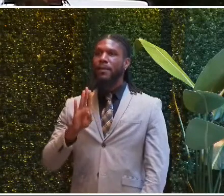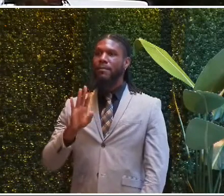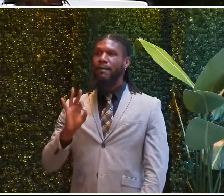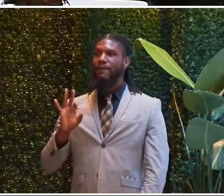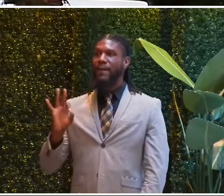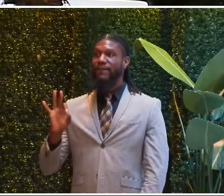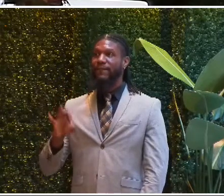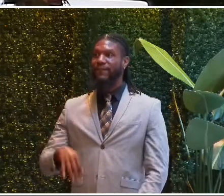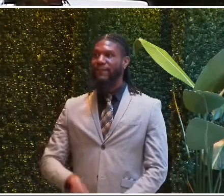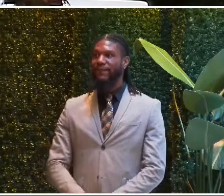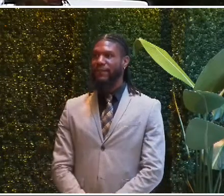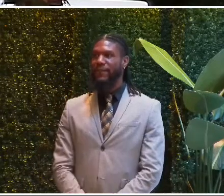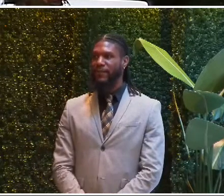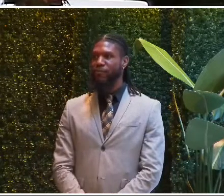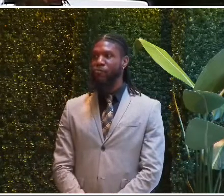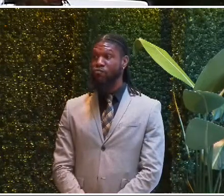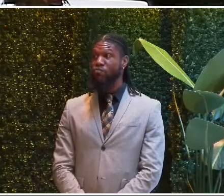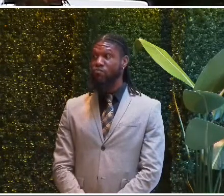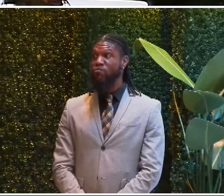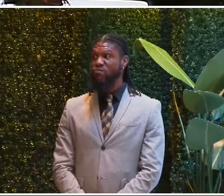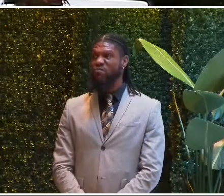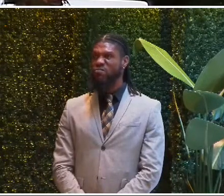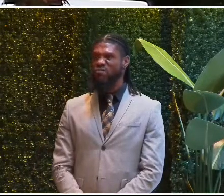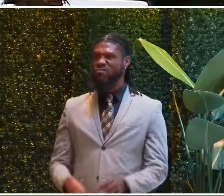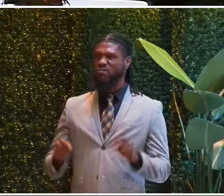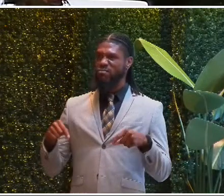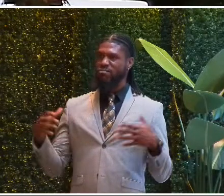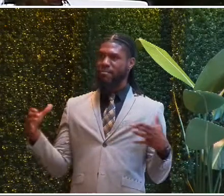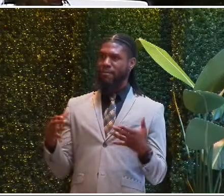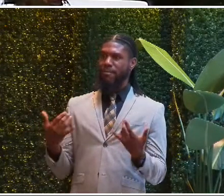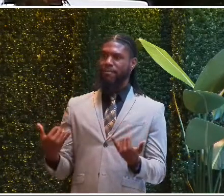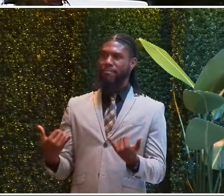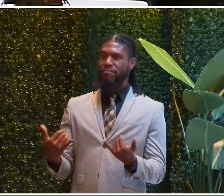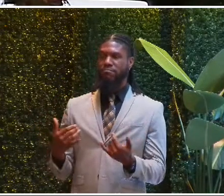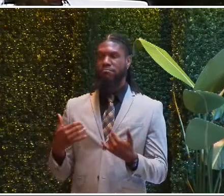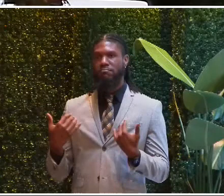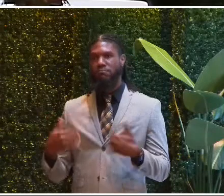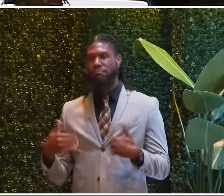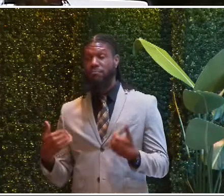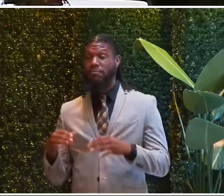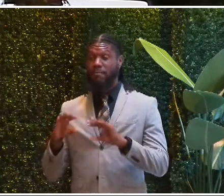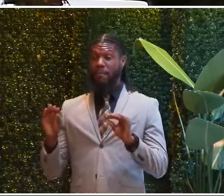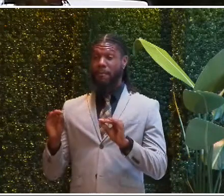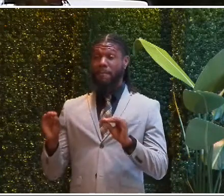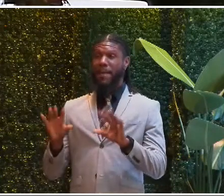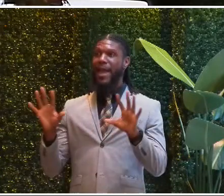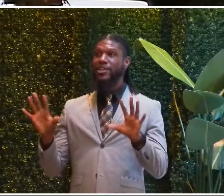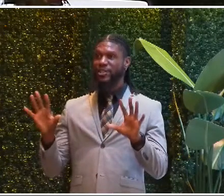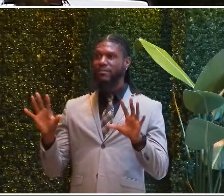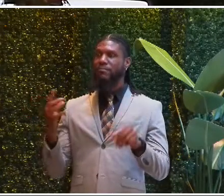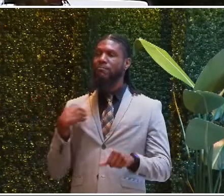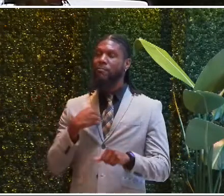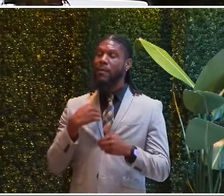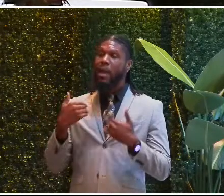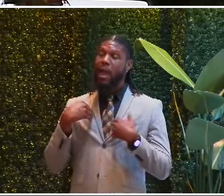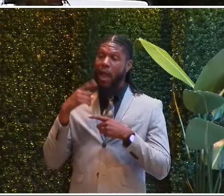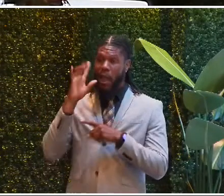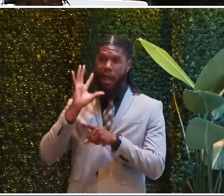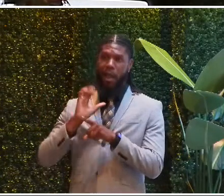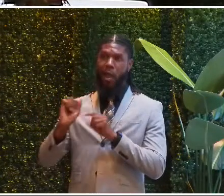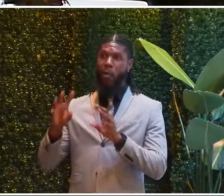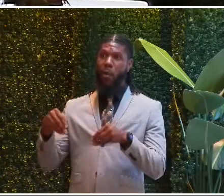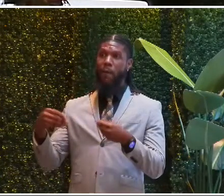Future. Because this gathering today is truly magic, we have an incredible offering